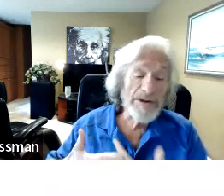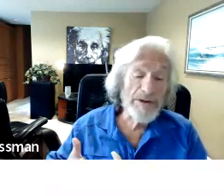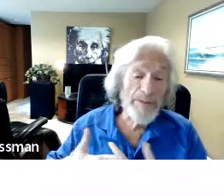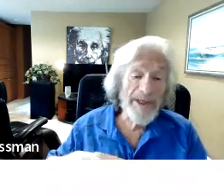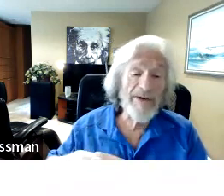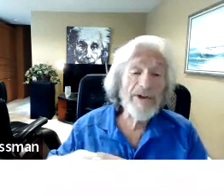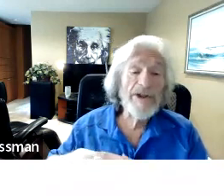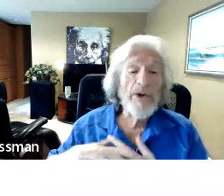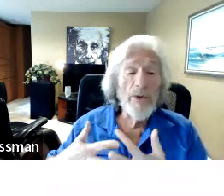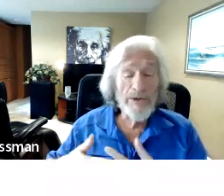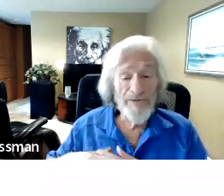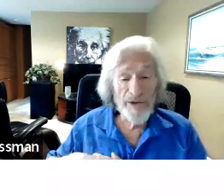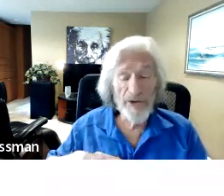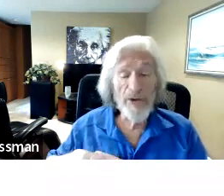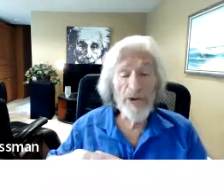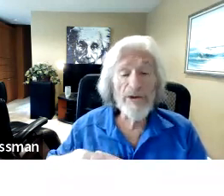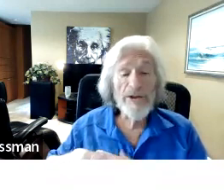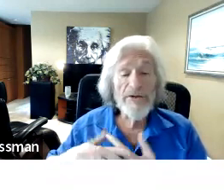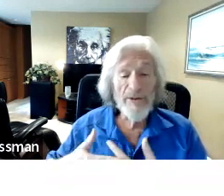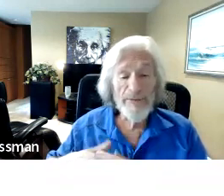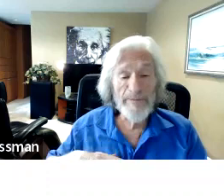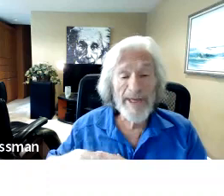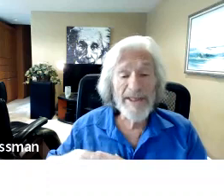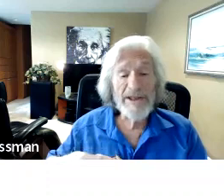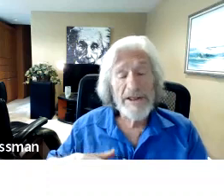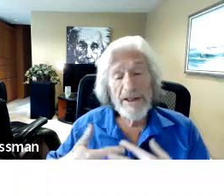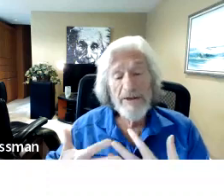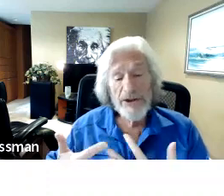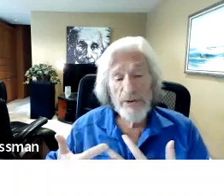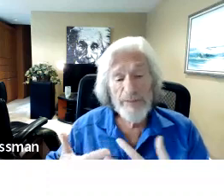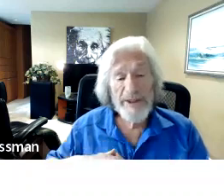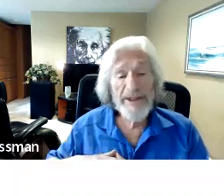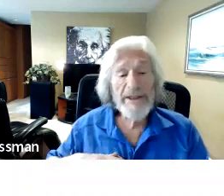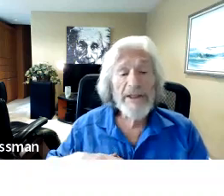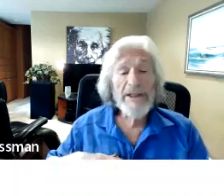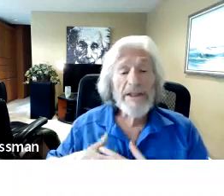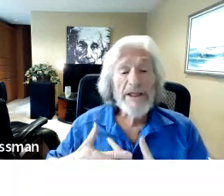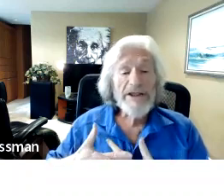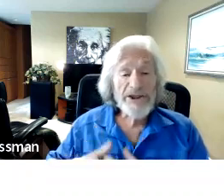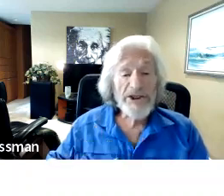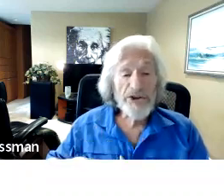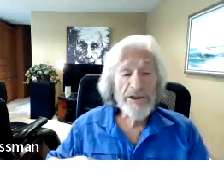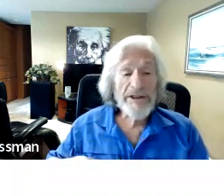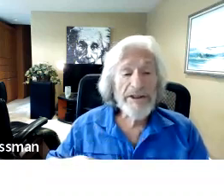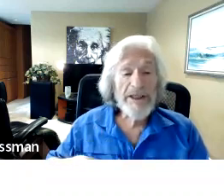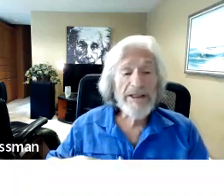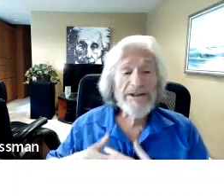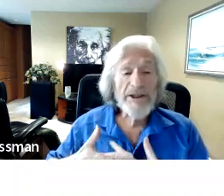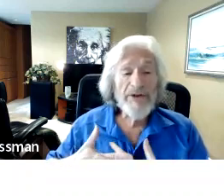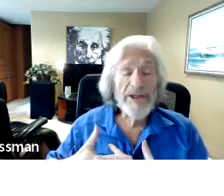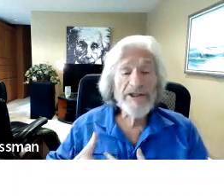person could put out, or a phone call that would be made. And this would be